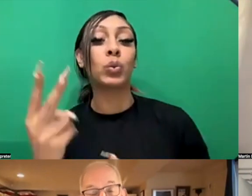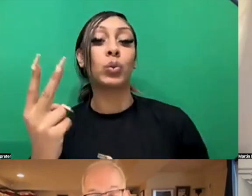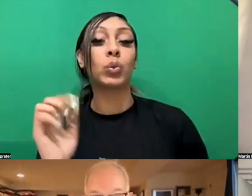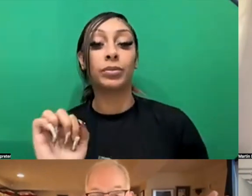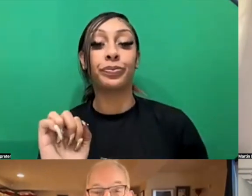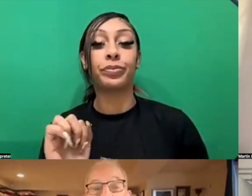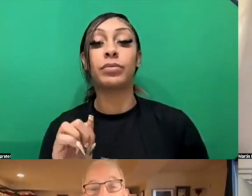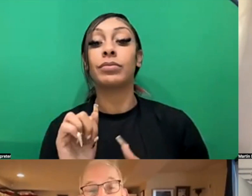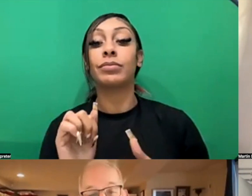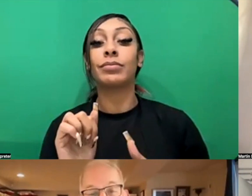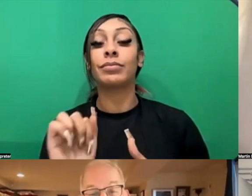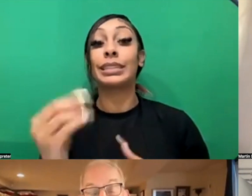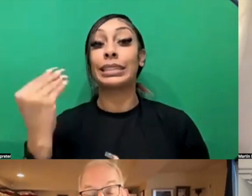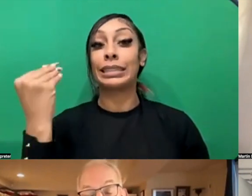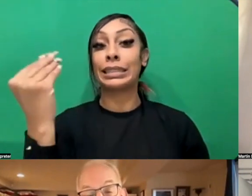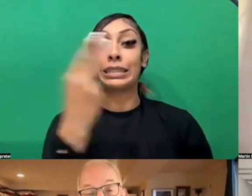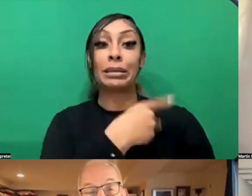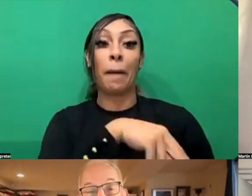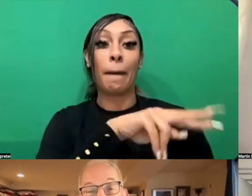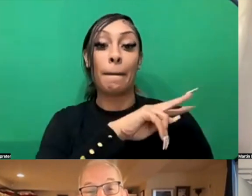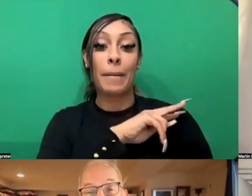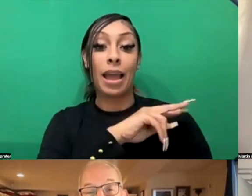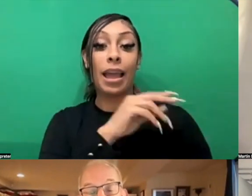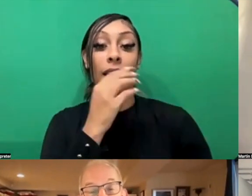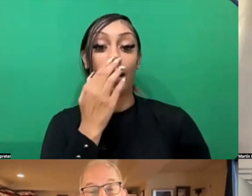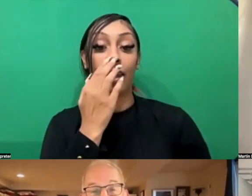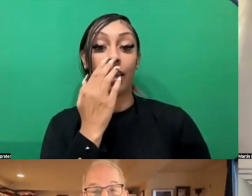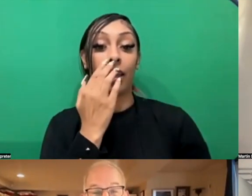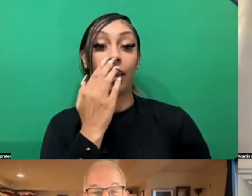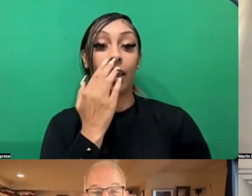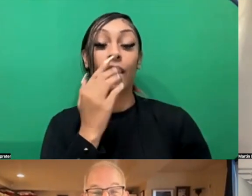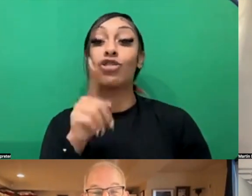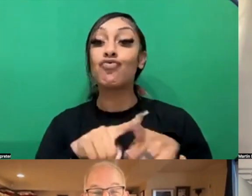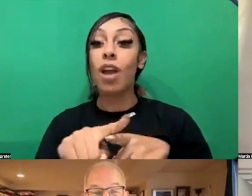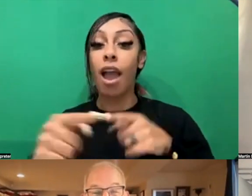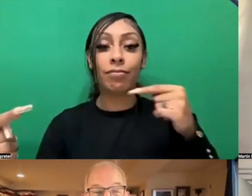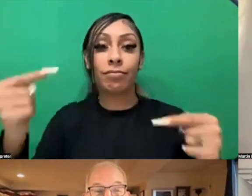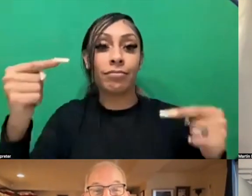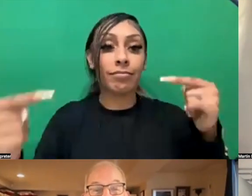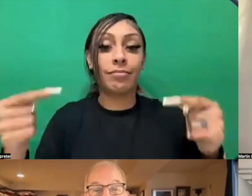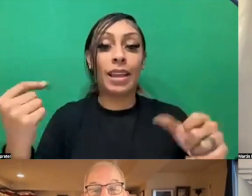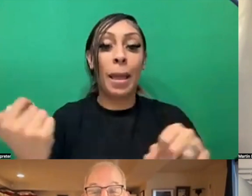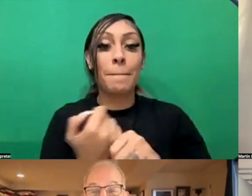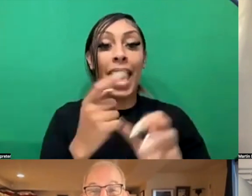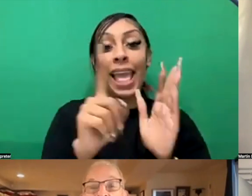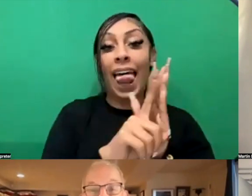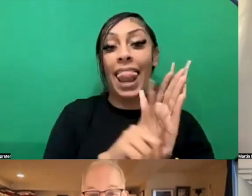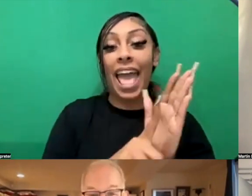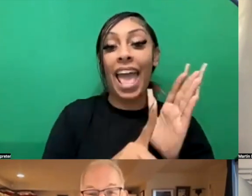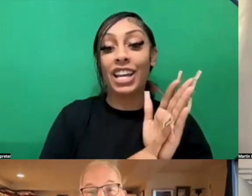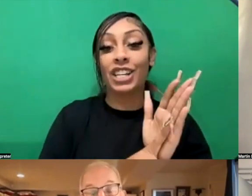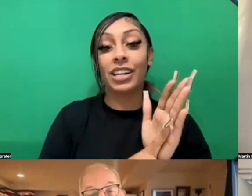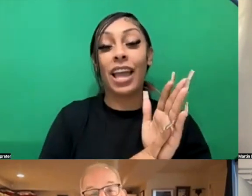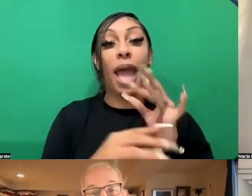the Galicia region, northwestern region of Spain, that were trying to make a electronic Galician